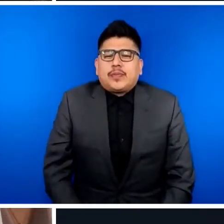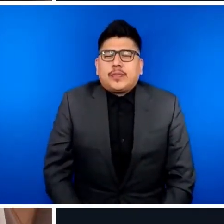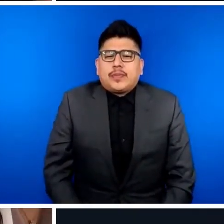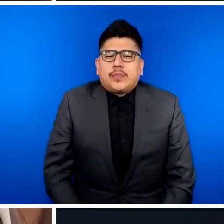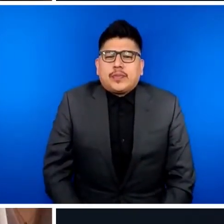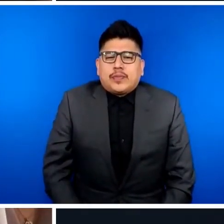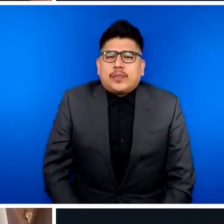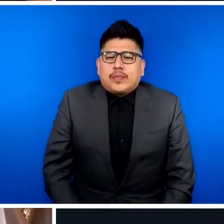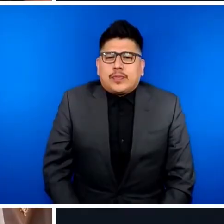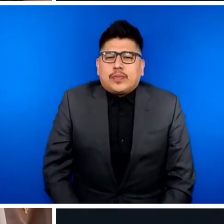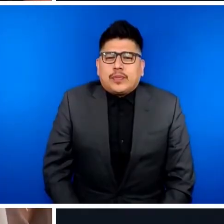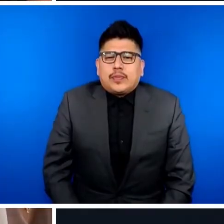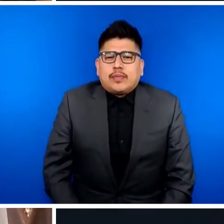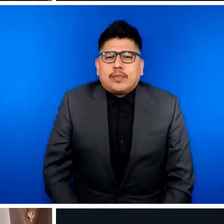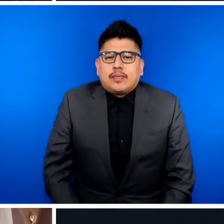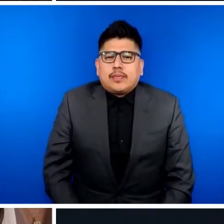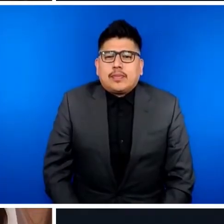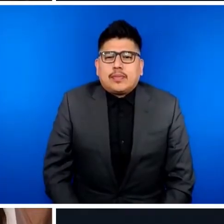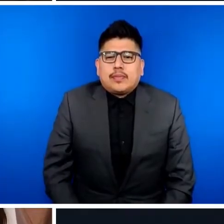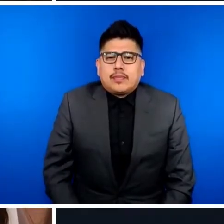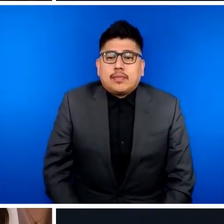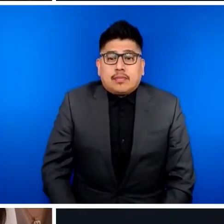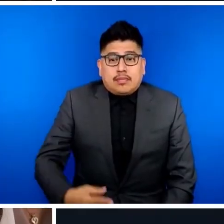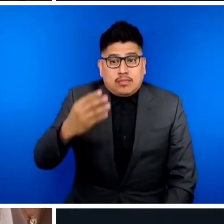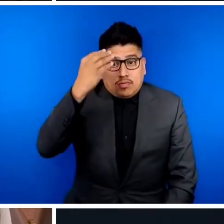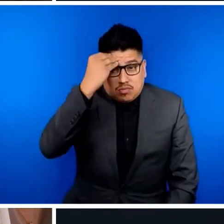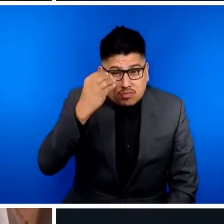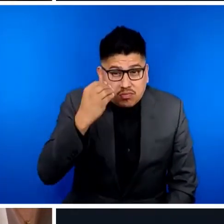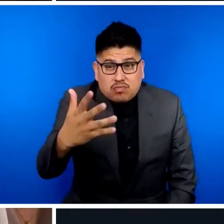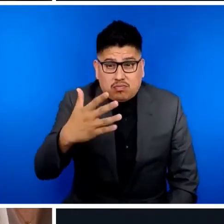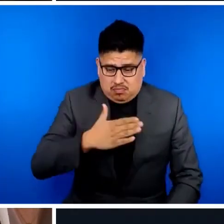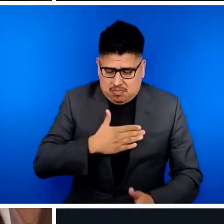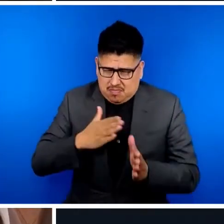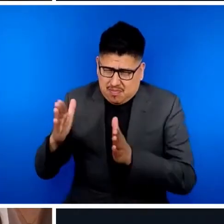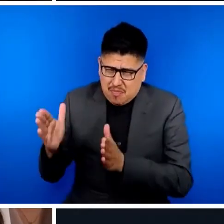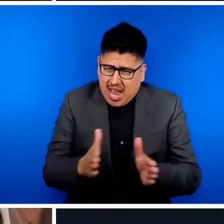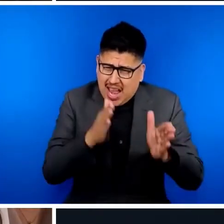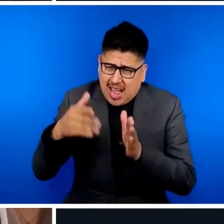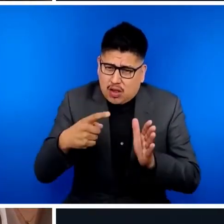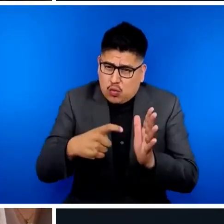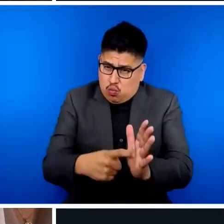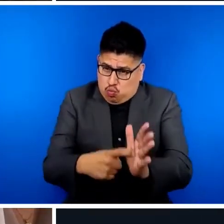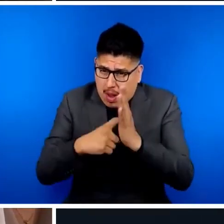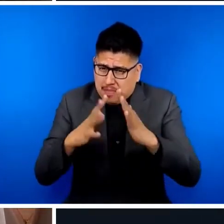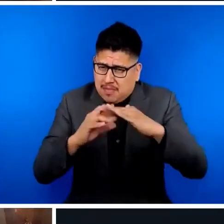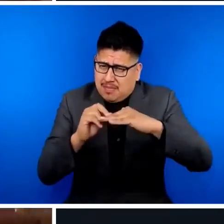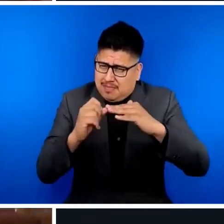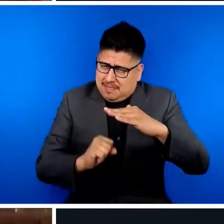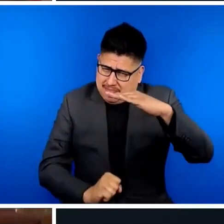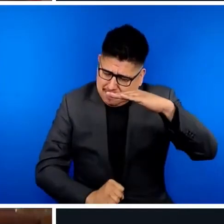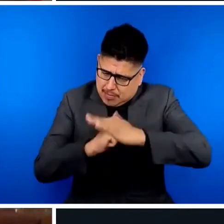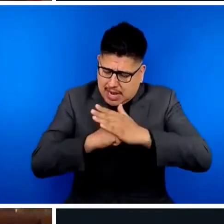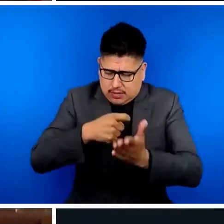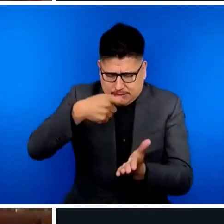In addition, my plan requires maximum price transparency. That's a big